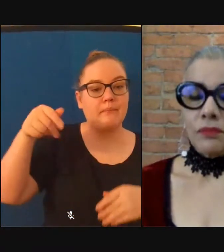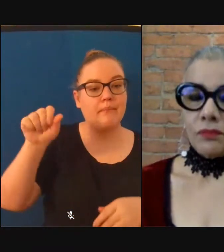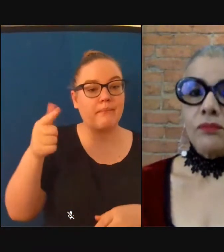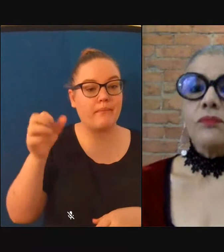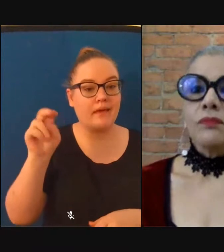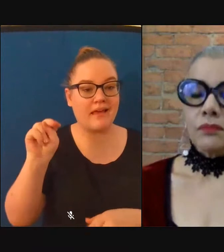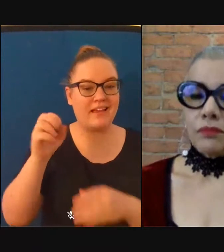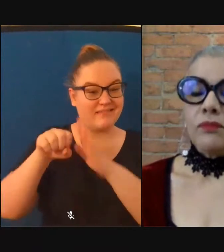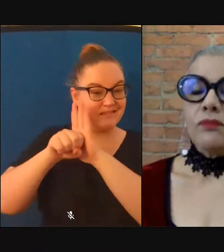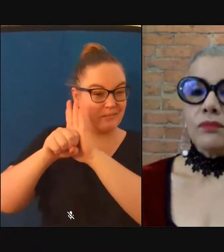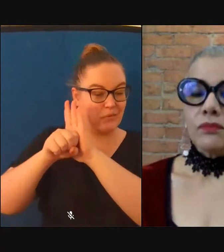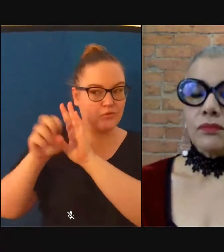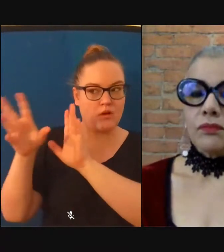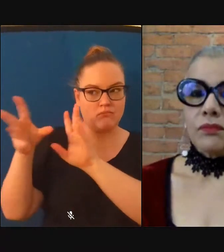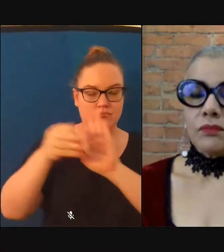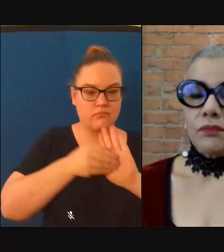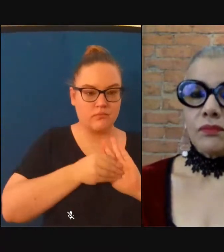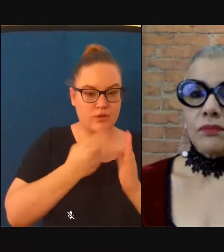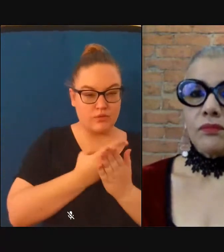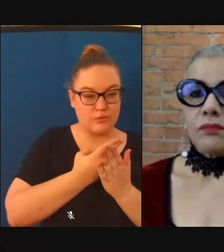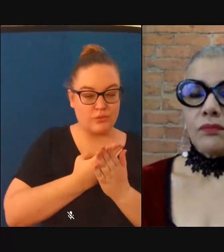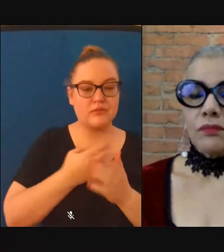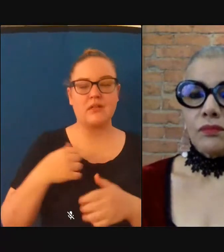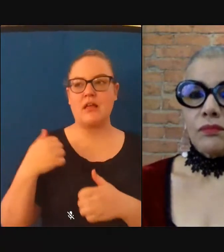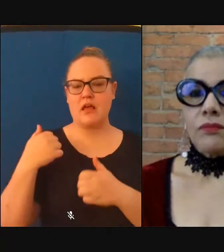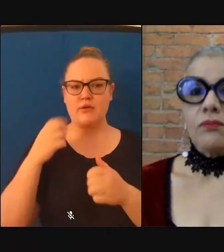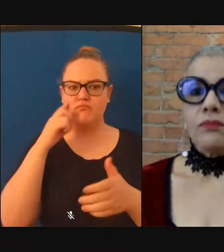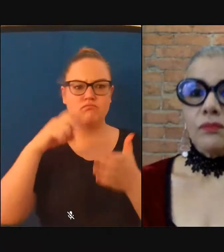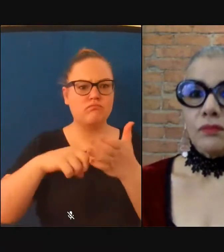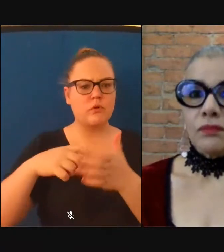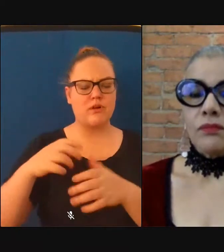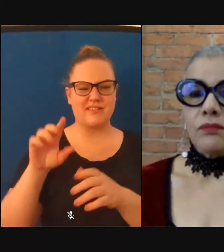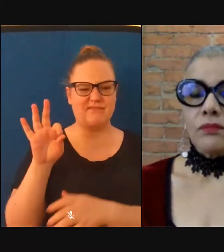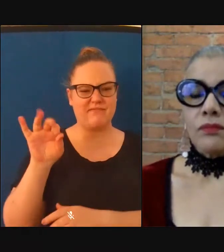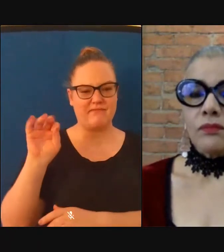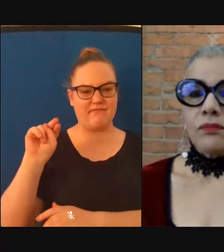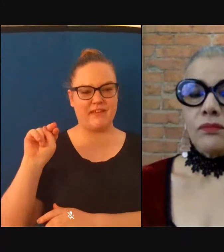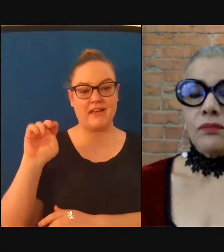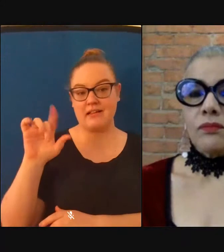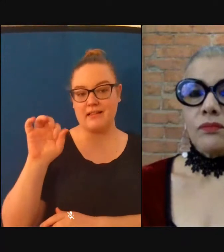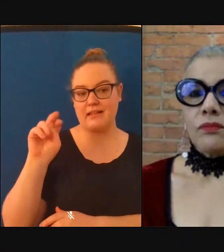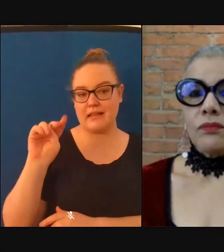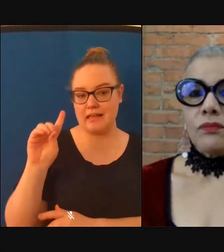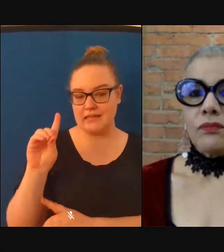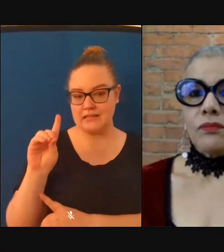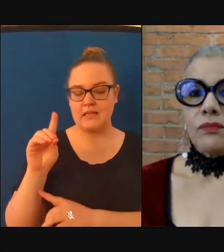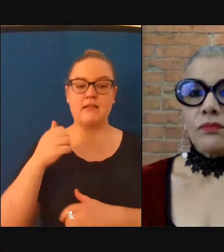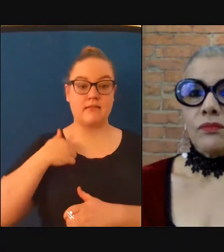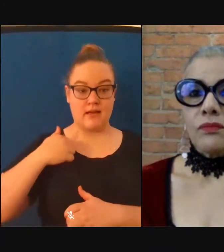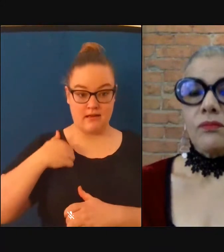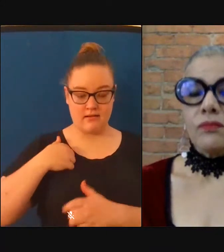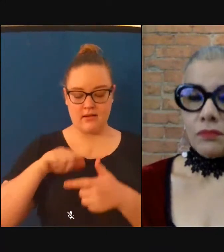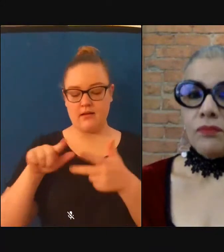Odin. There's a militantly anti-immigrant group in Finland and the United States and Canada called the Soldiers of